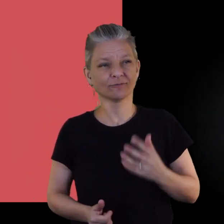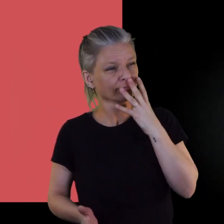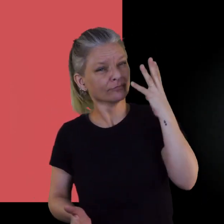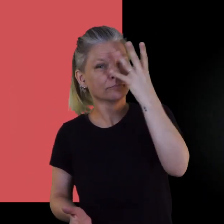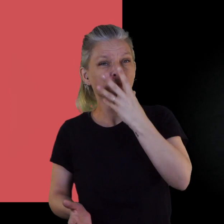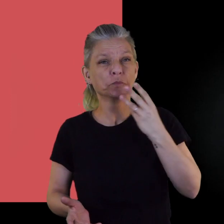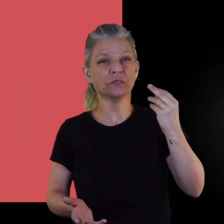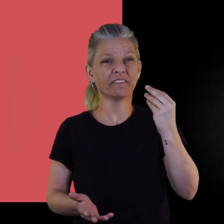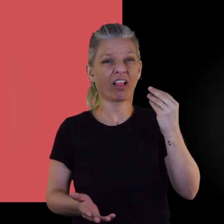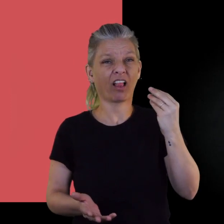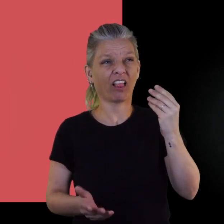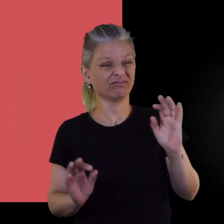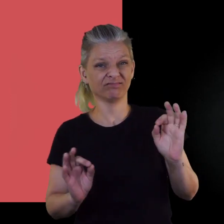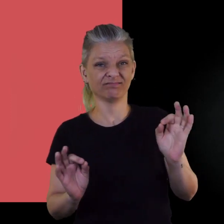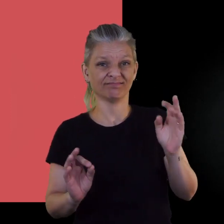day.